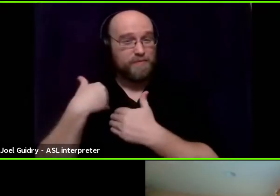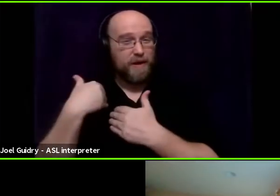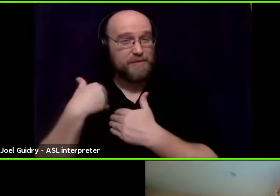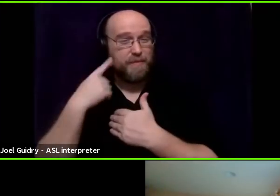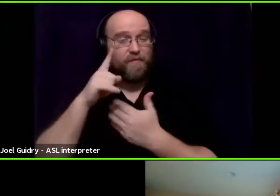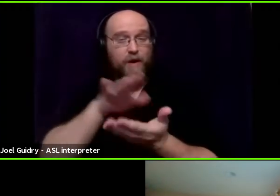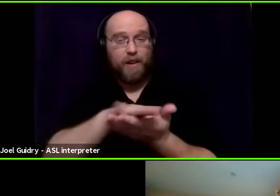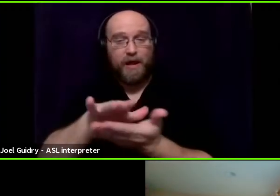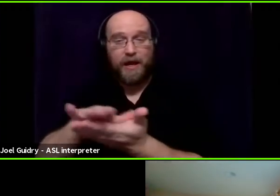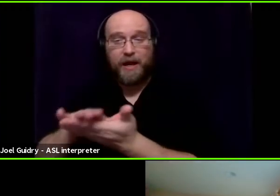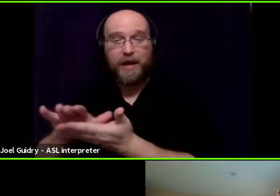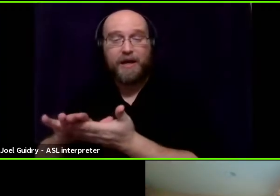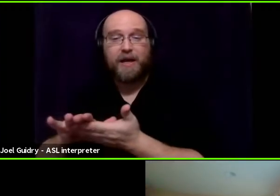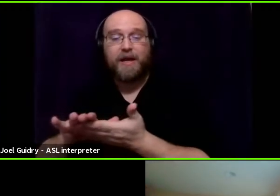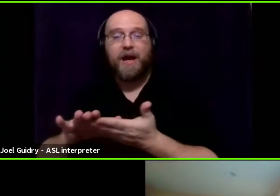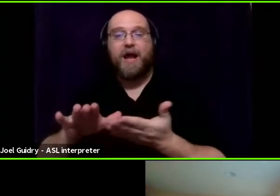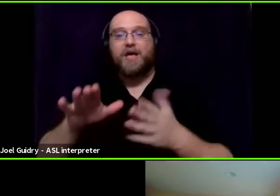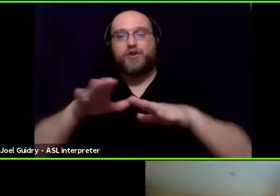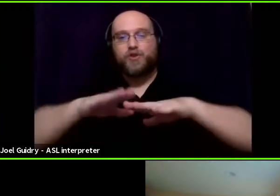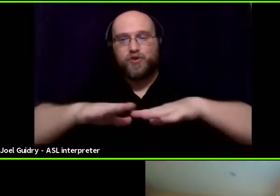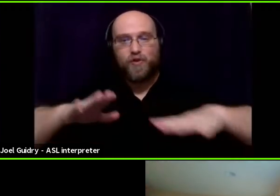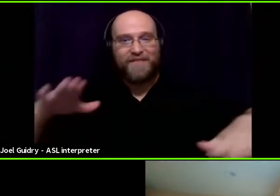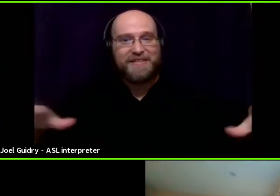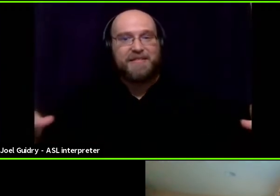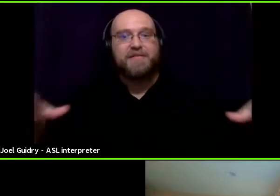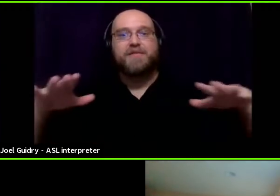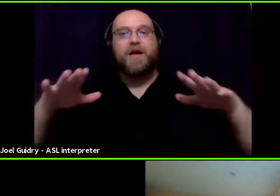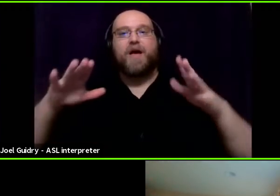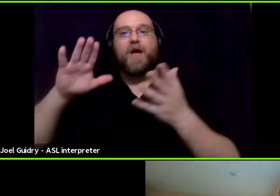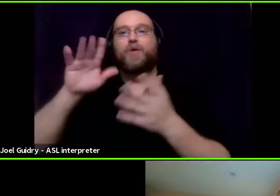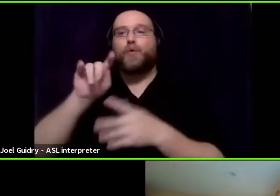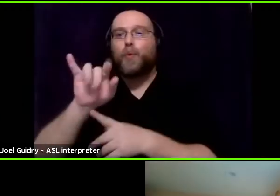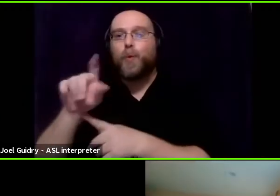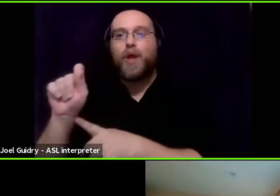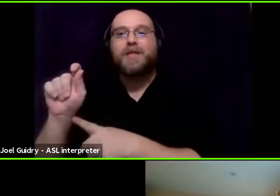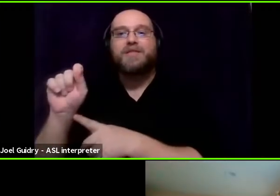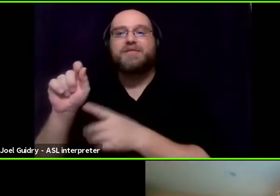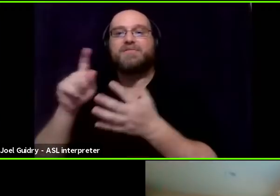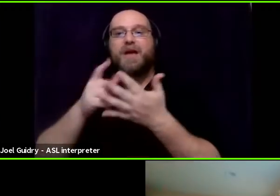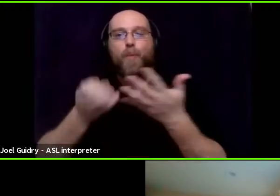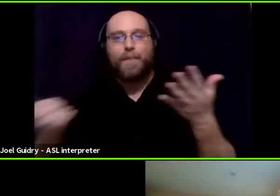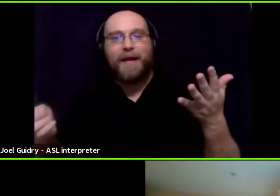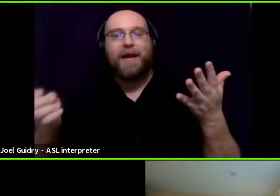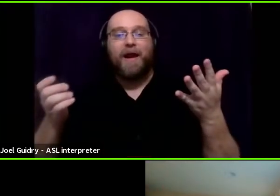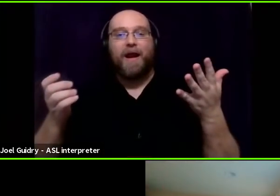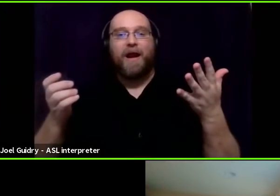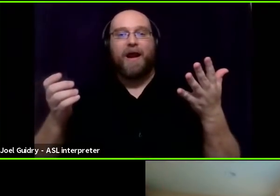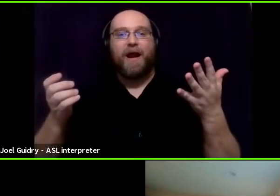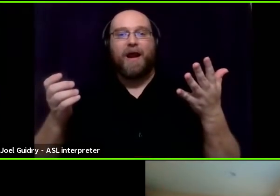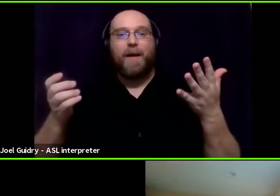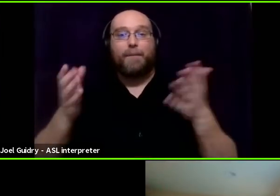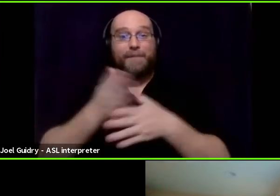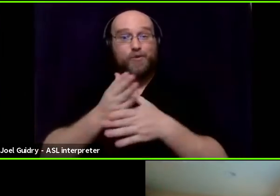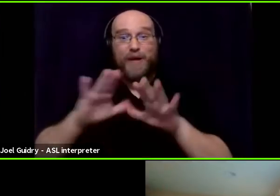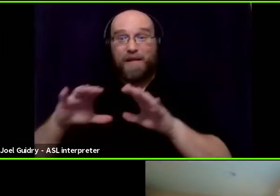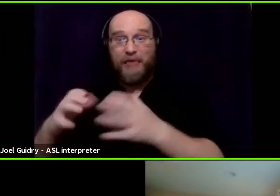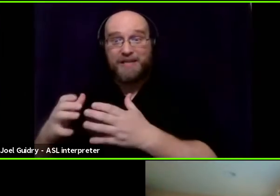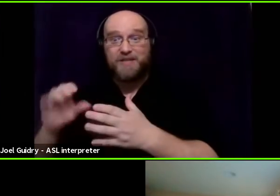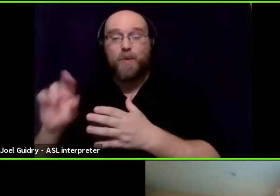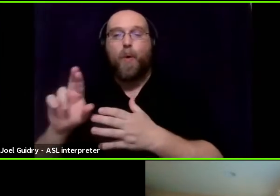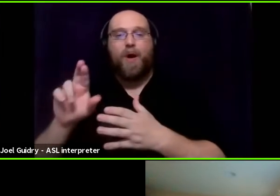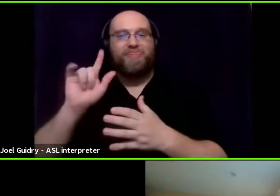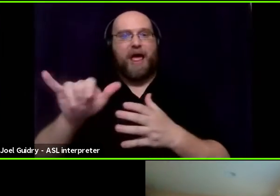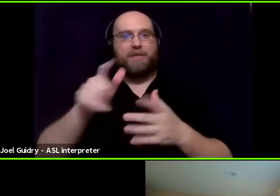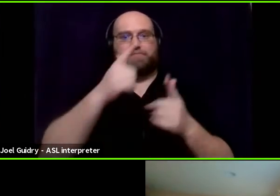tools, equipment between each class, for example, in a woodshop setting, or is that going to be up to custodians? People are concerned